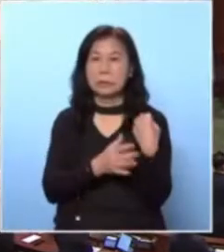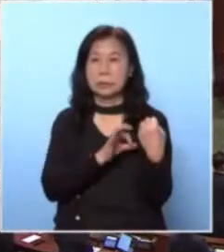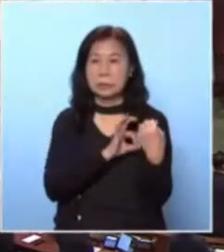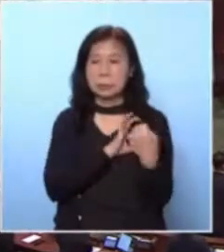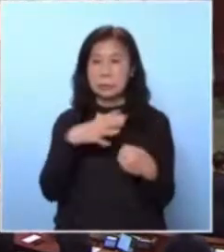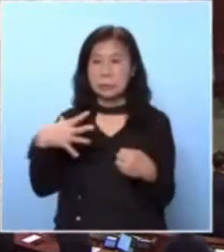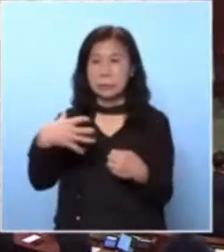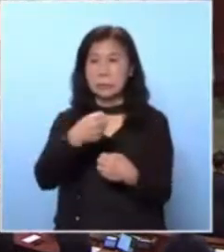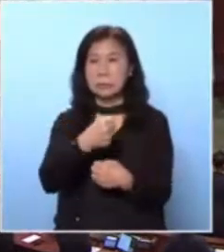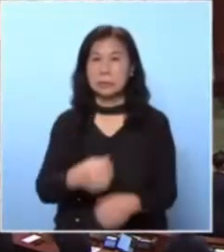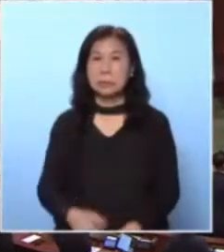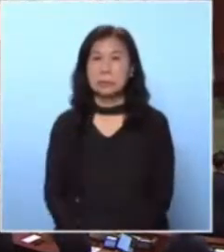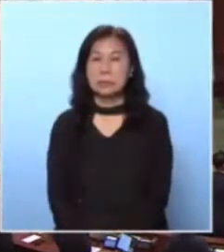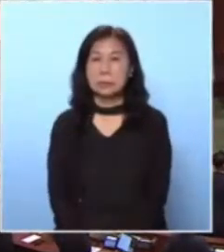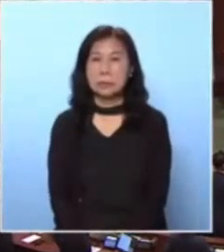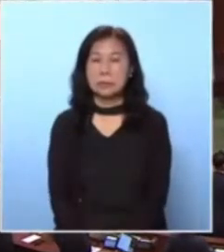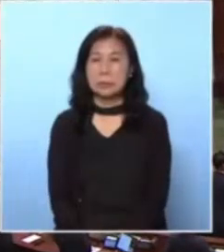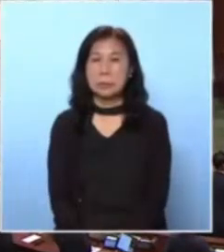The President.